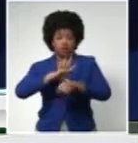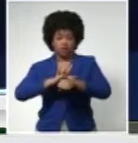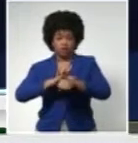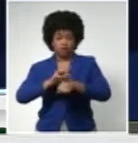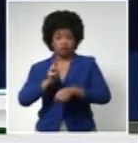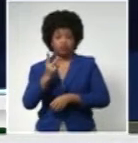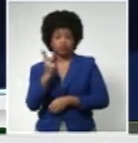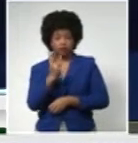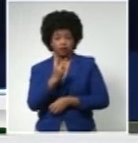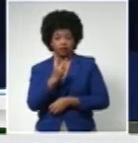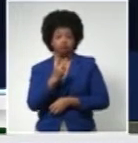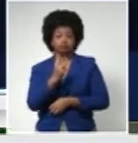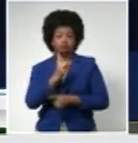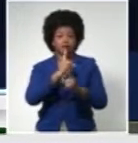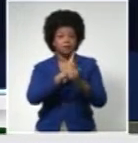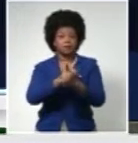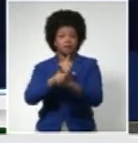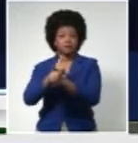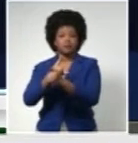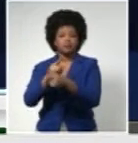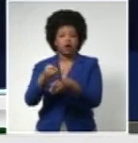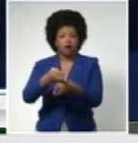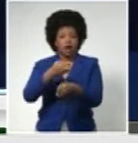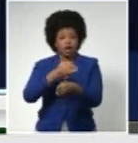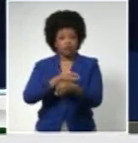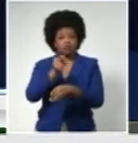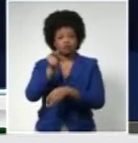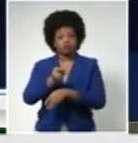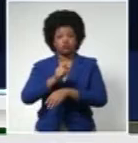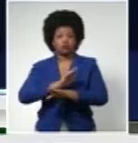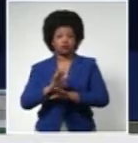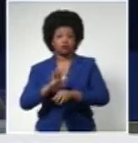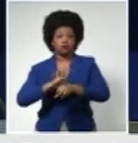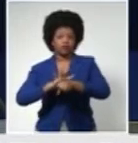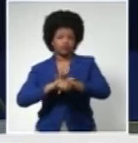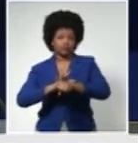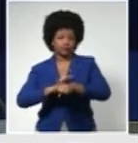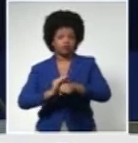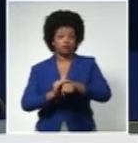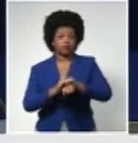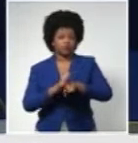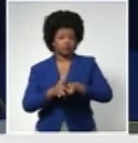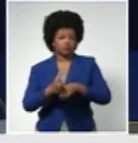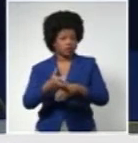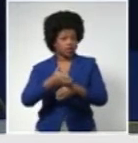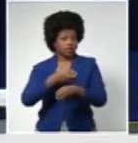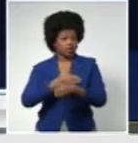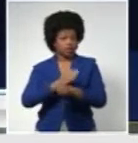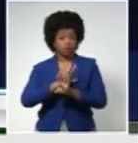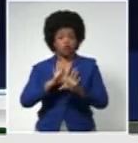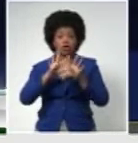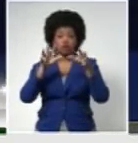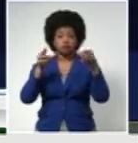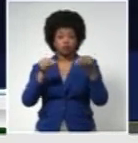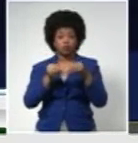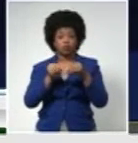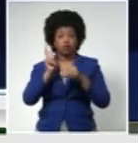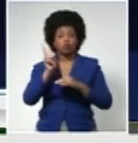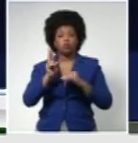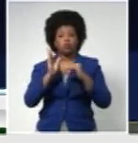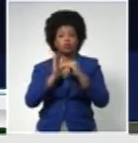88.7% of all cases confirmed in Cuba have been confirmed case contacts previously.